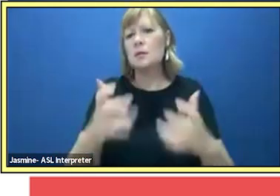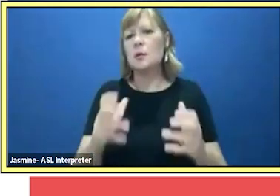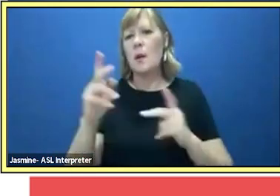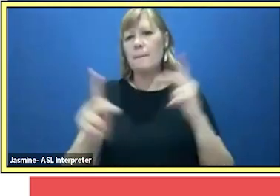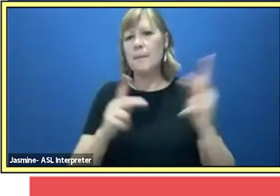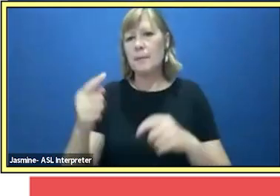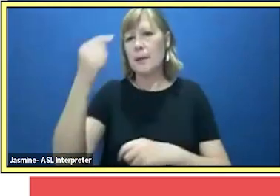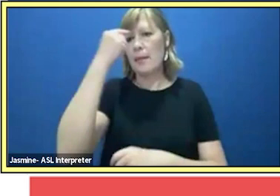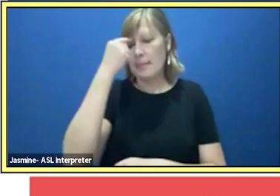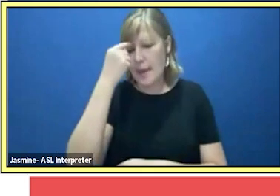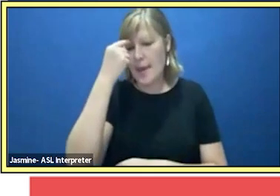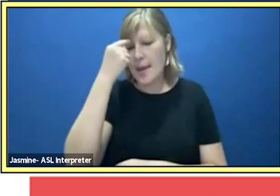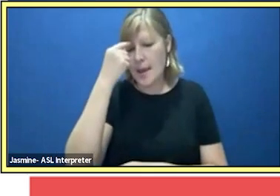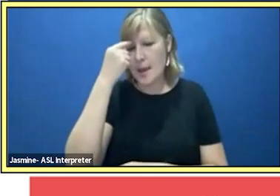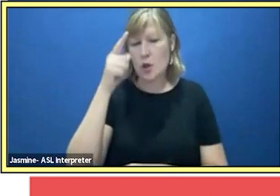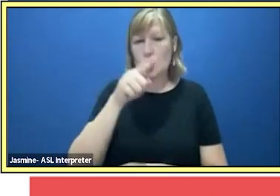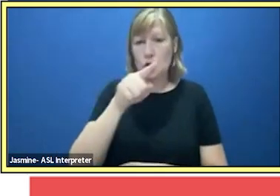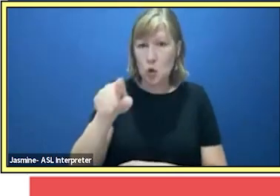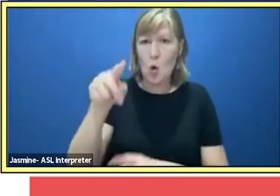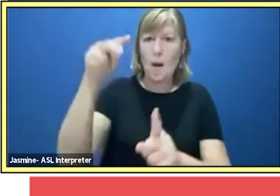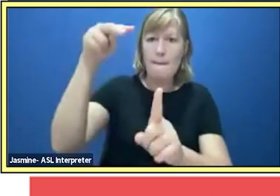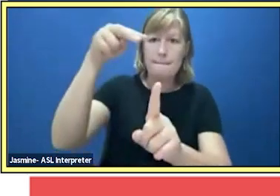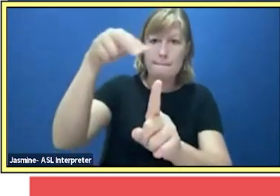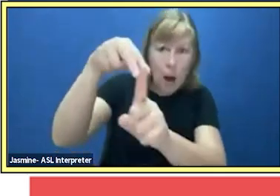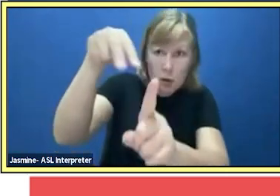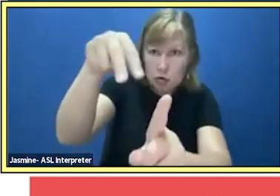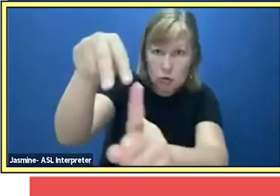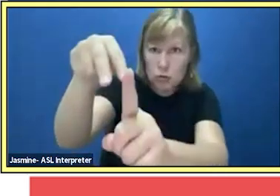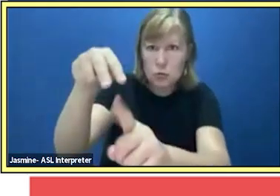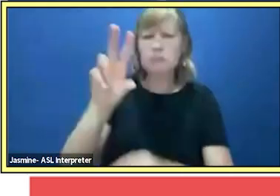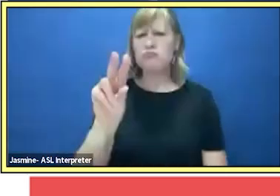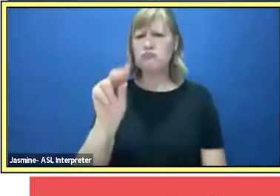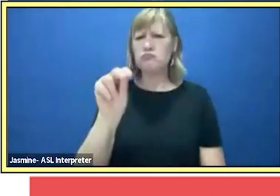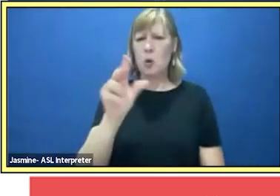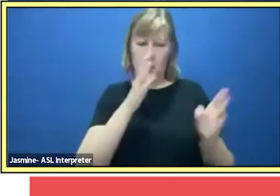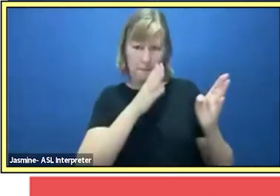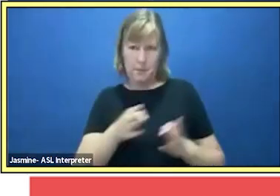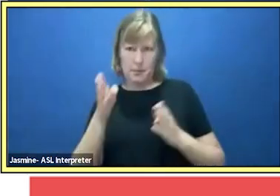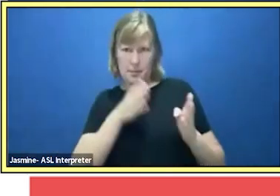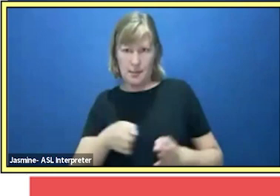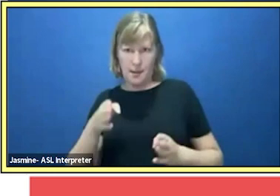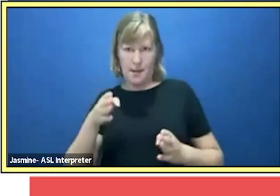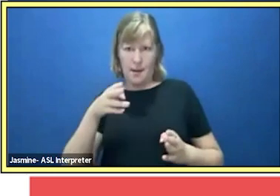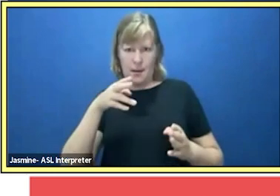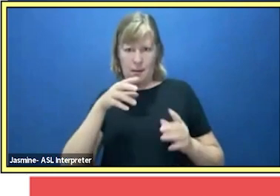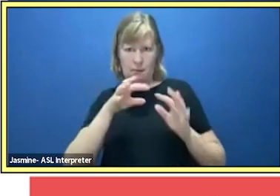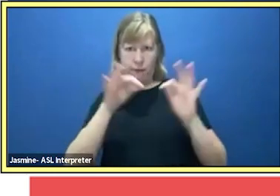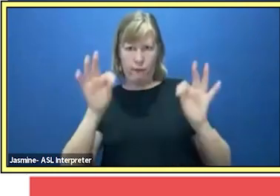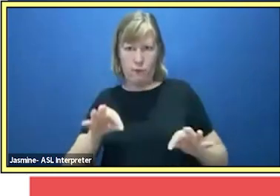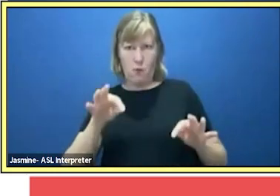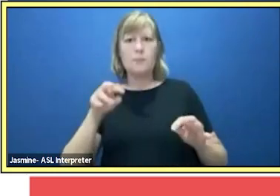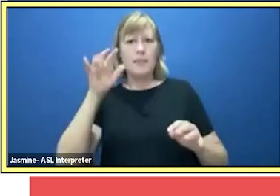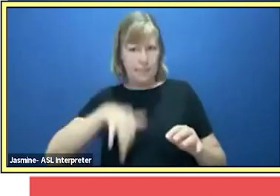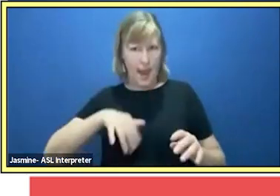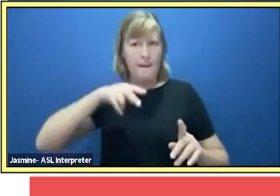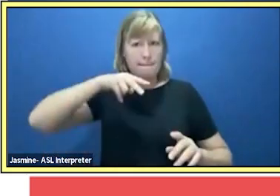I don't want people to think that they are being monitored. It's the plan that's being monitored. So the role of the case manager is, again, to